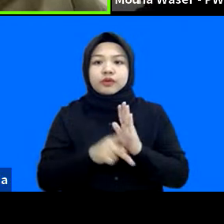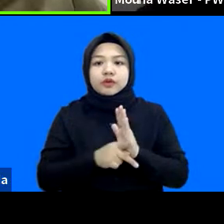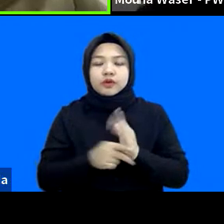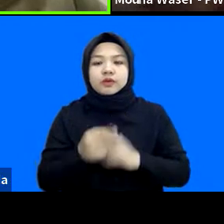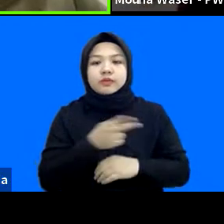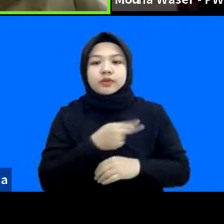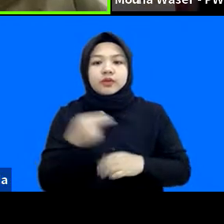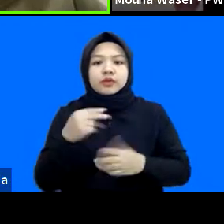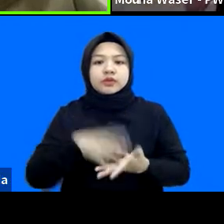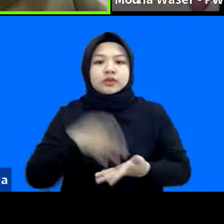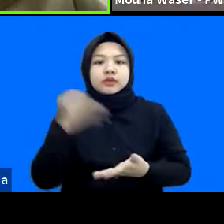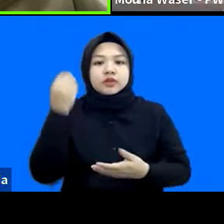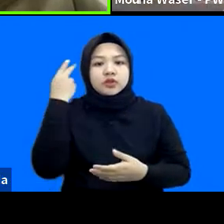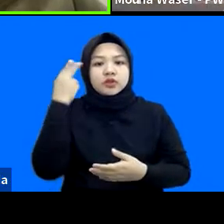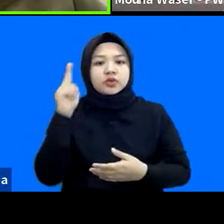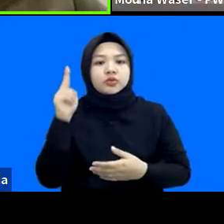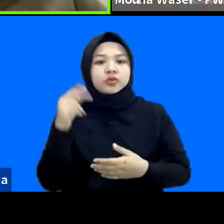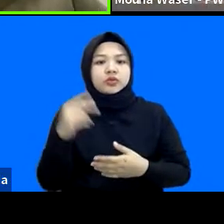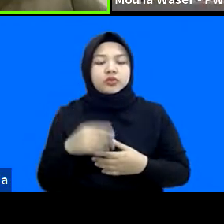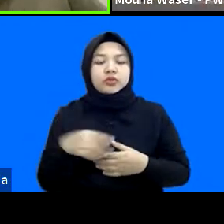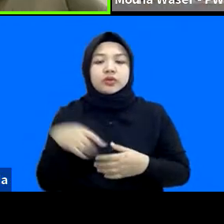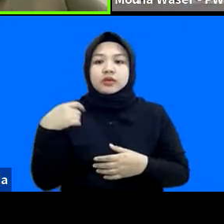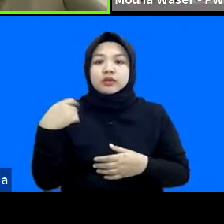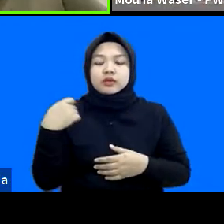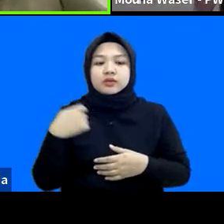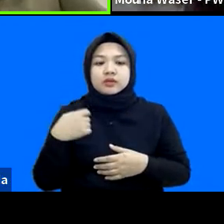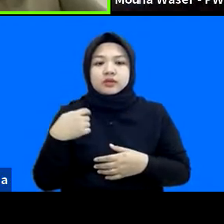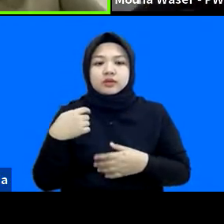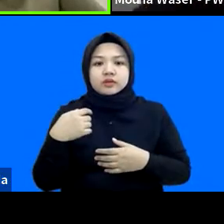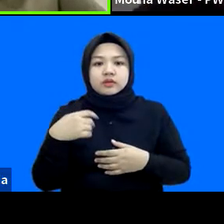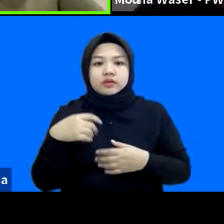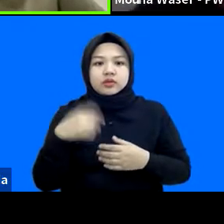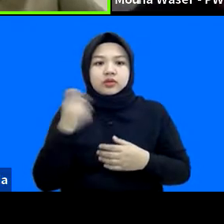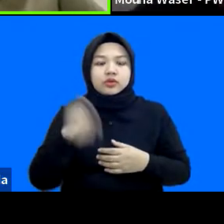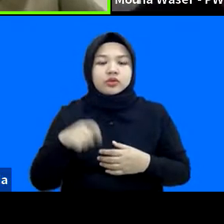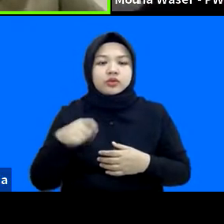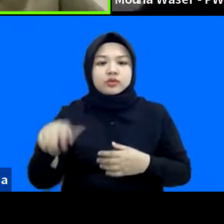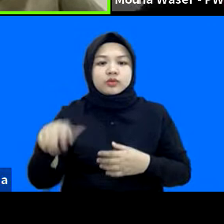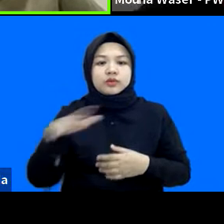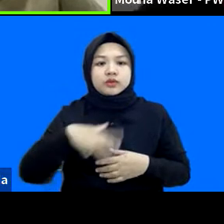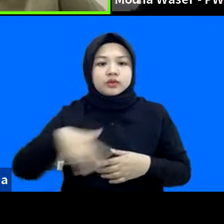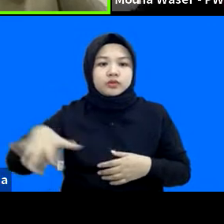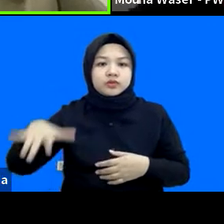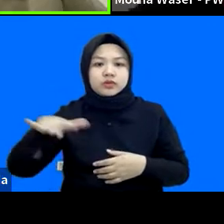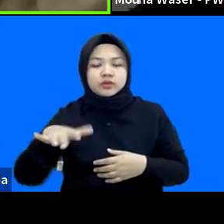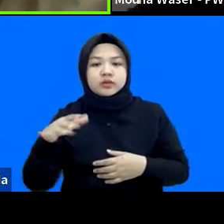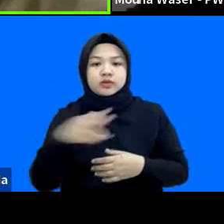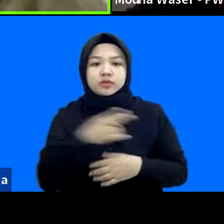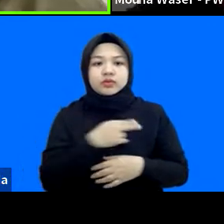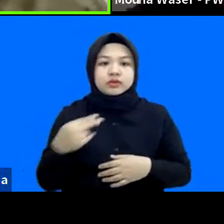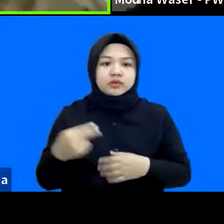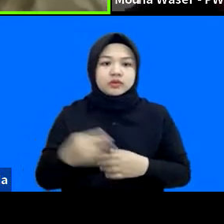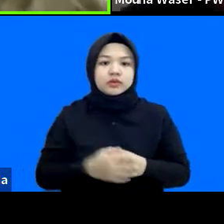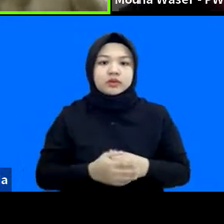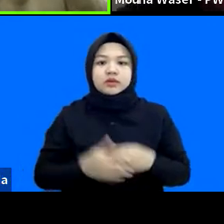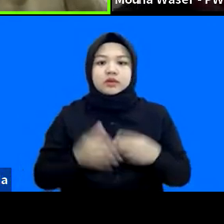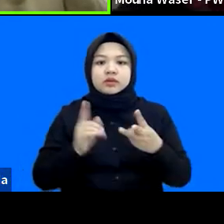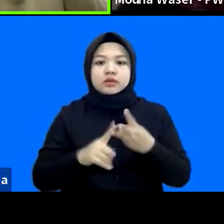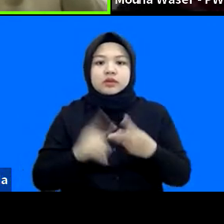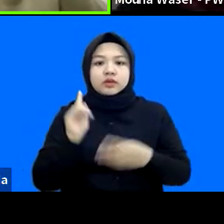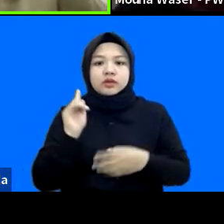Environmental Law, or ICEL Indonesia. And also the third one, we have the one and only Mona